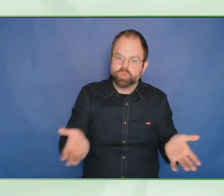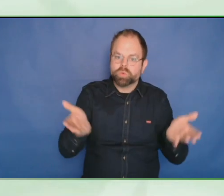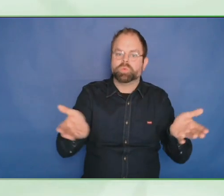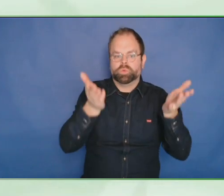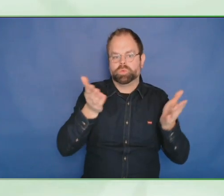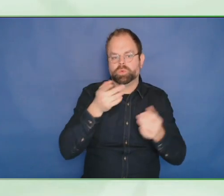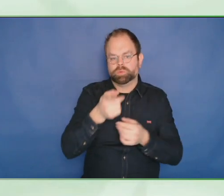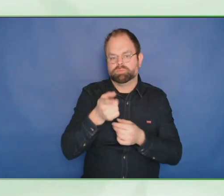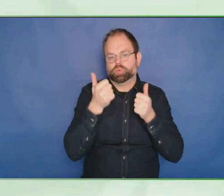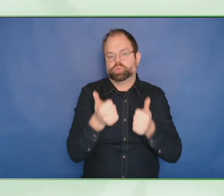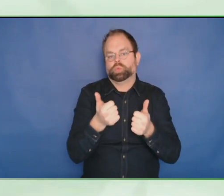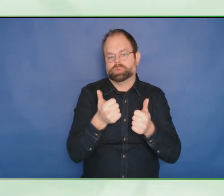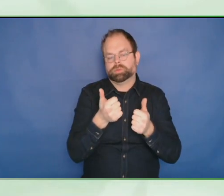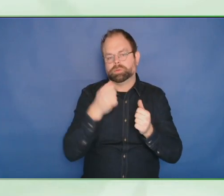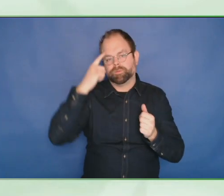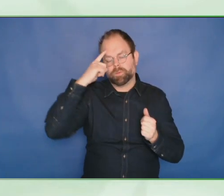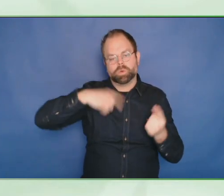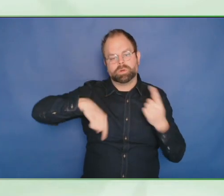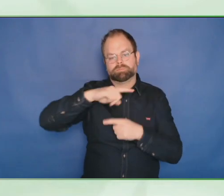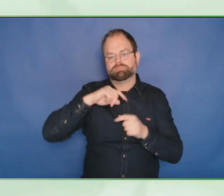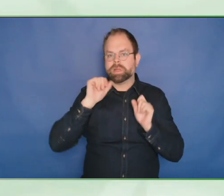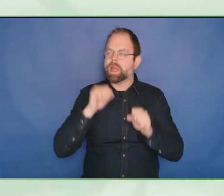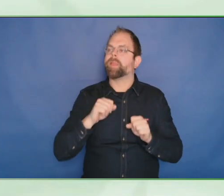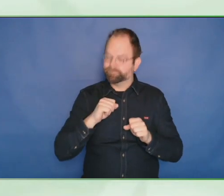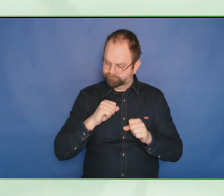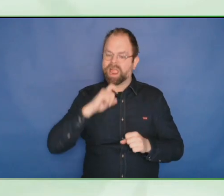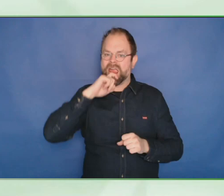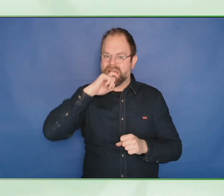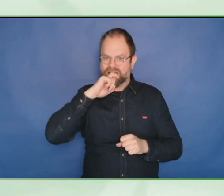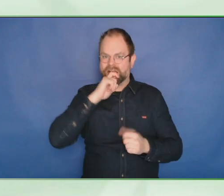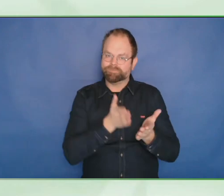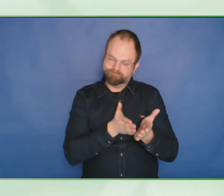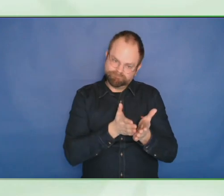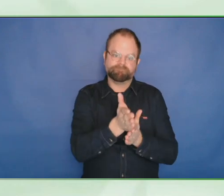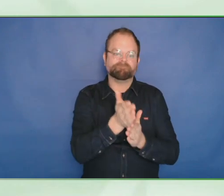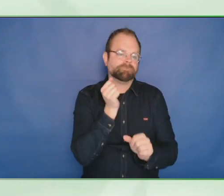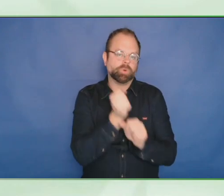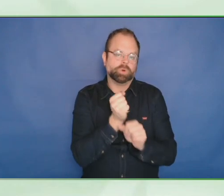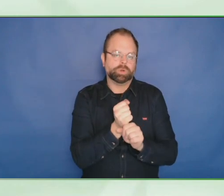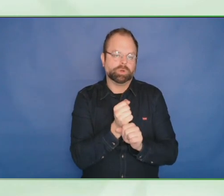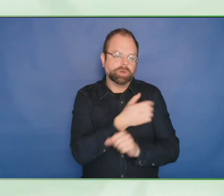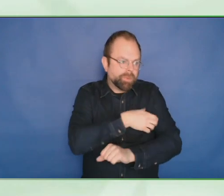keep working on empowering women with disabilities.